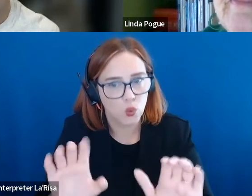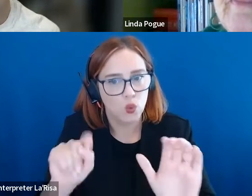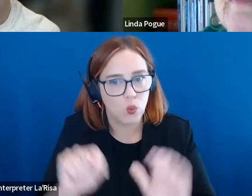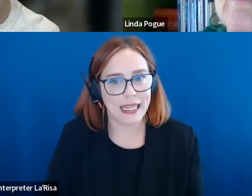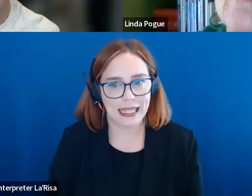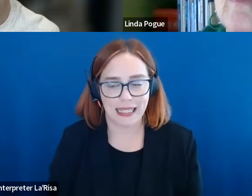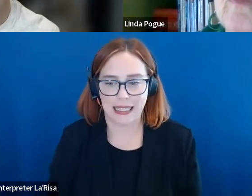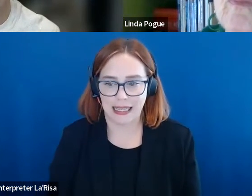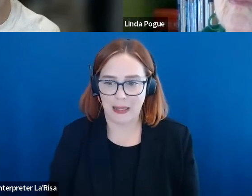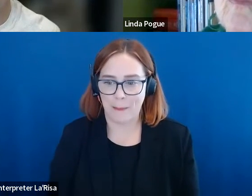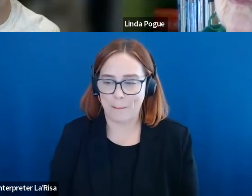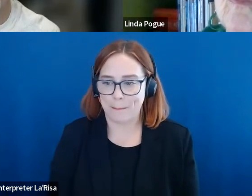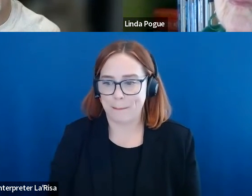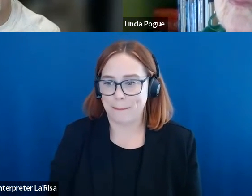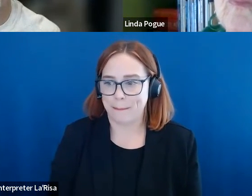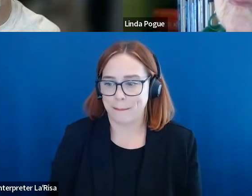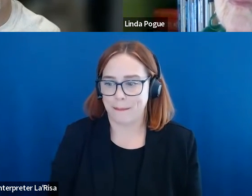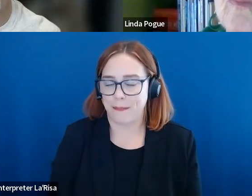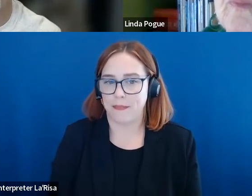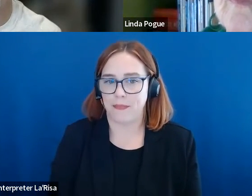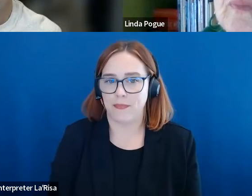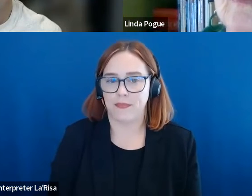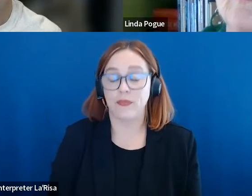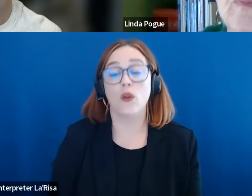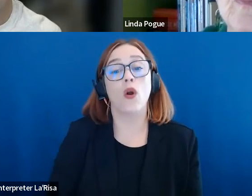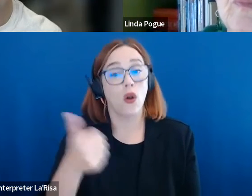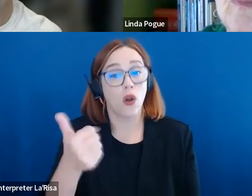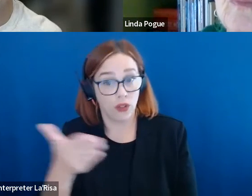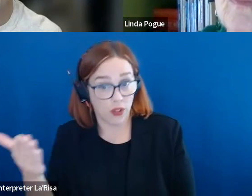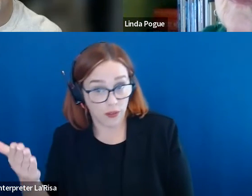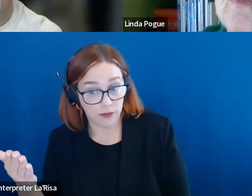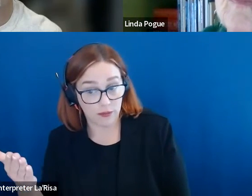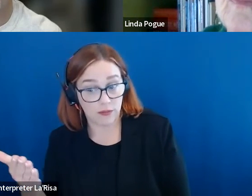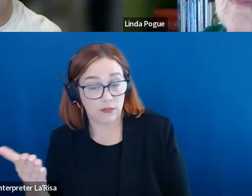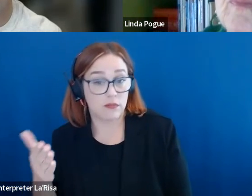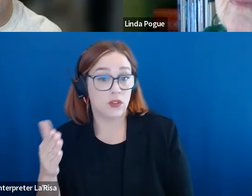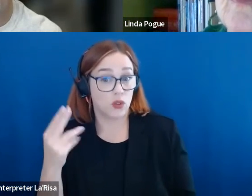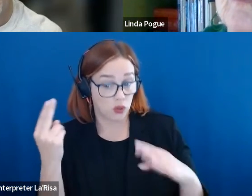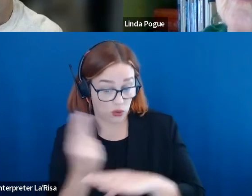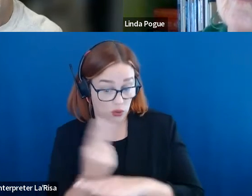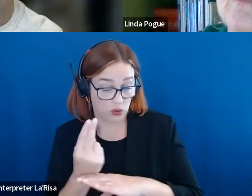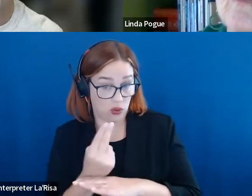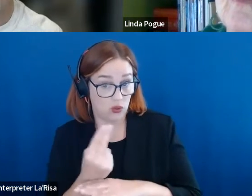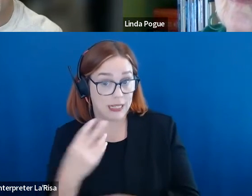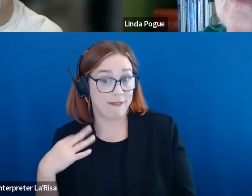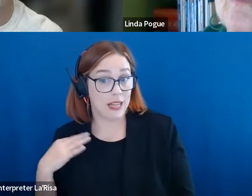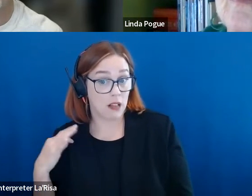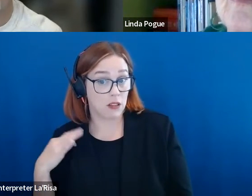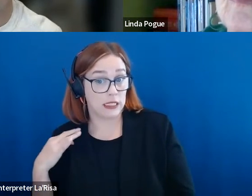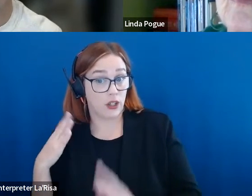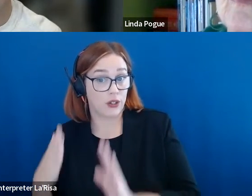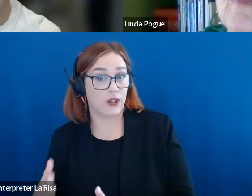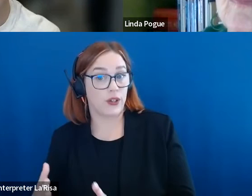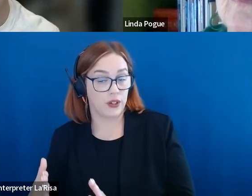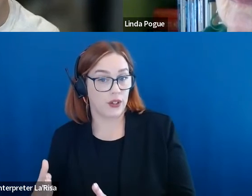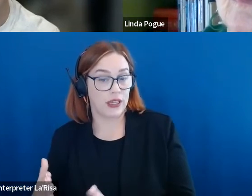But one of the things I also wanted to bring up that I had put out there is, you know, when it comes to using volunteers, make sure even with